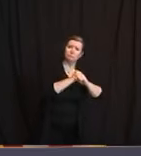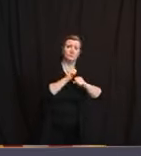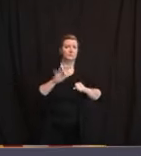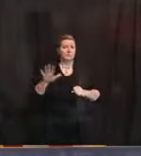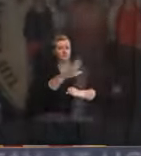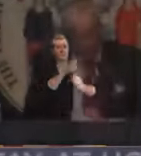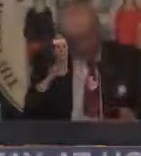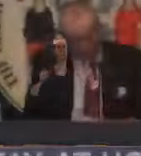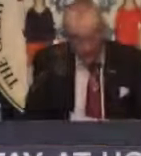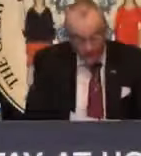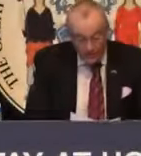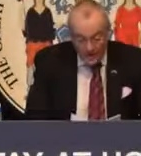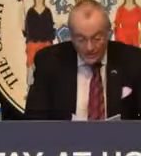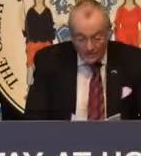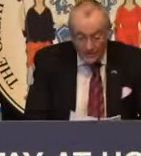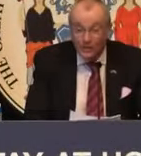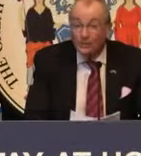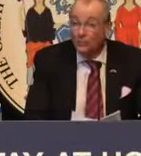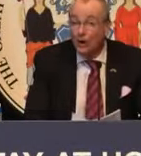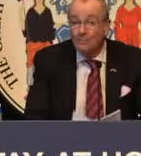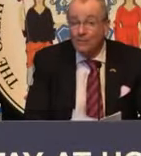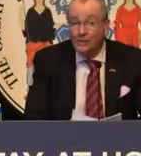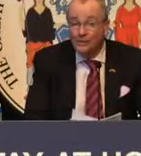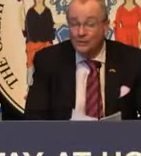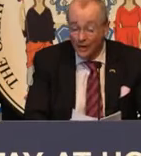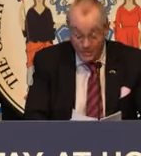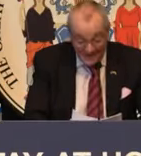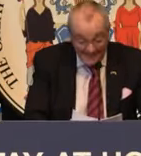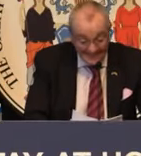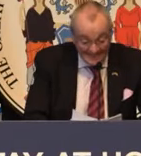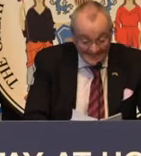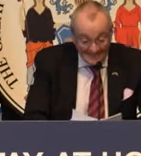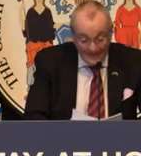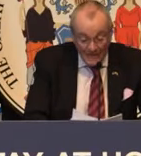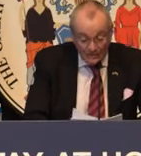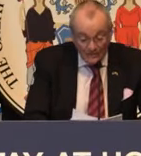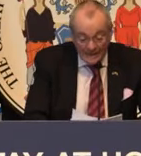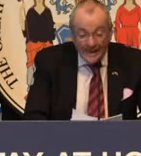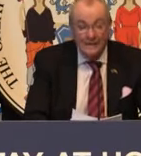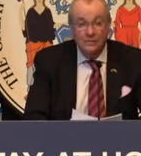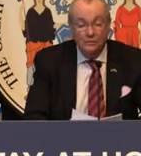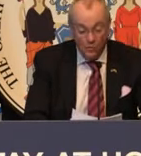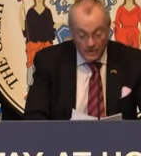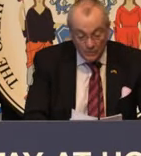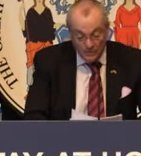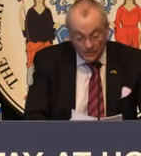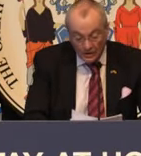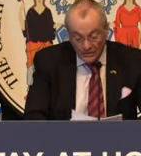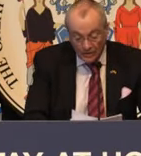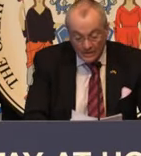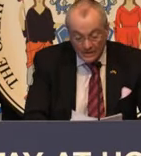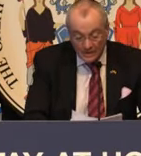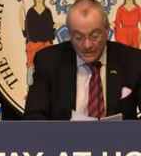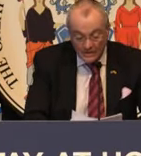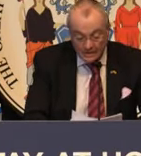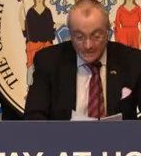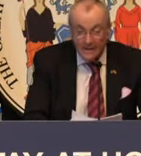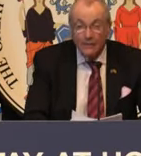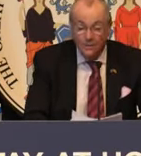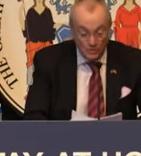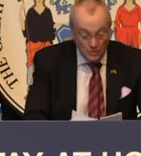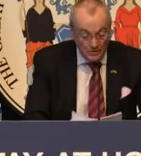beachgoer. The Jersey Shore, after all, is where memories are made. The last thing any of us wanted was for a